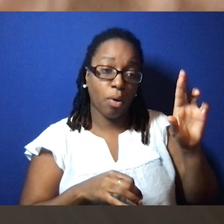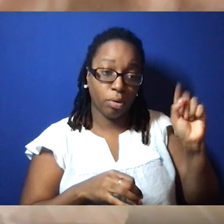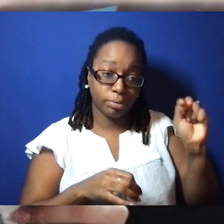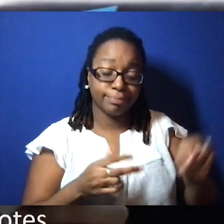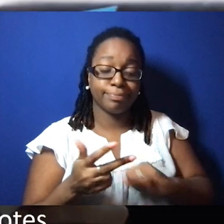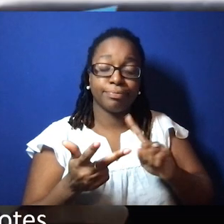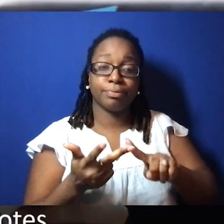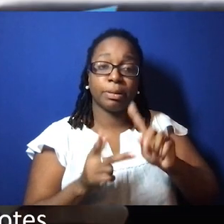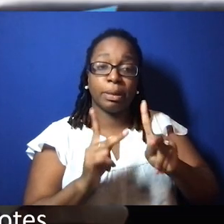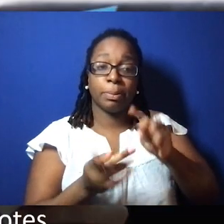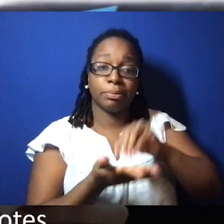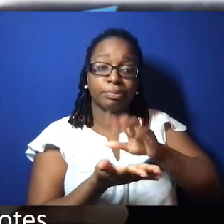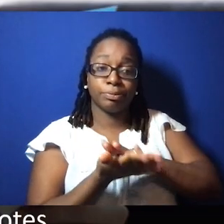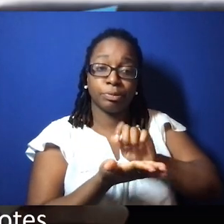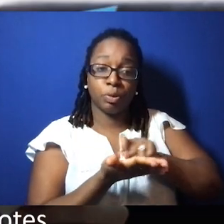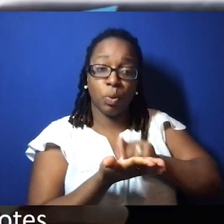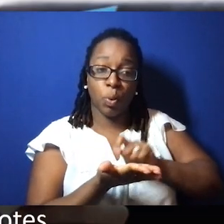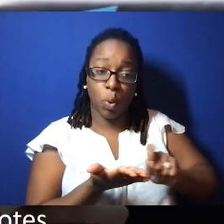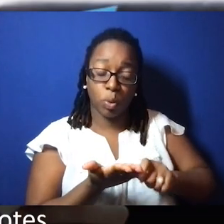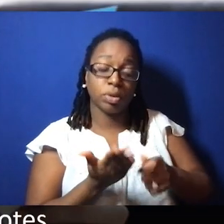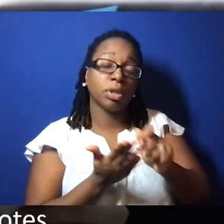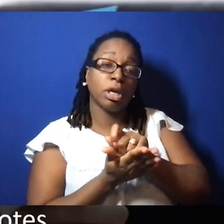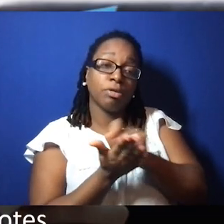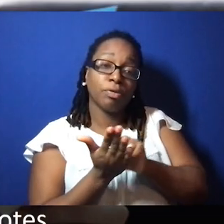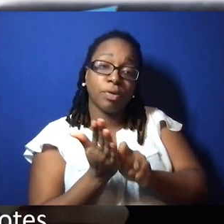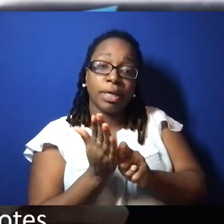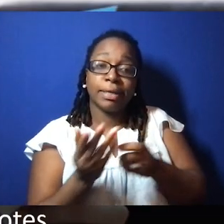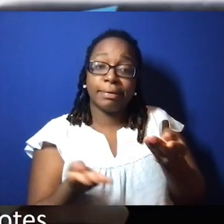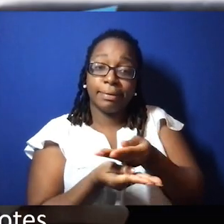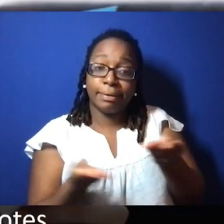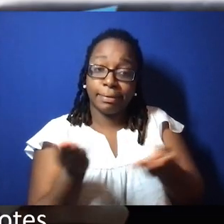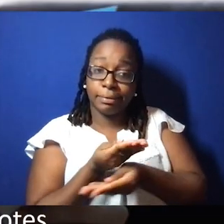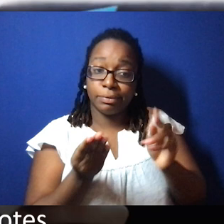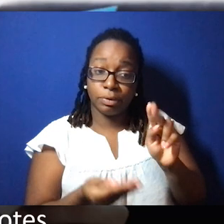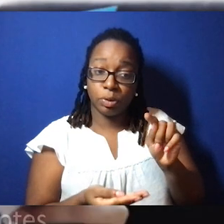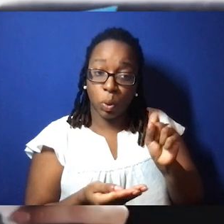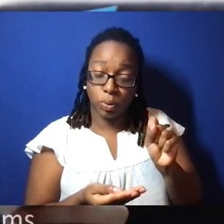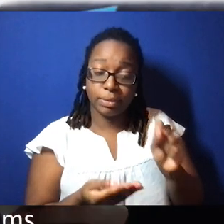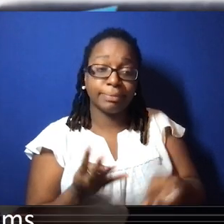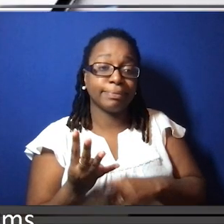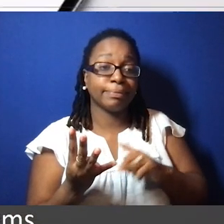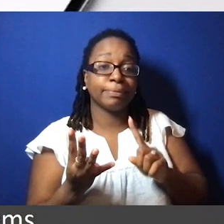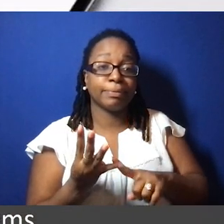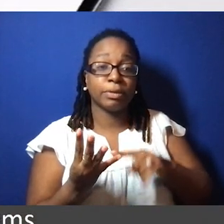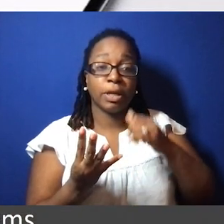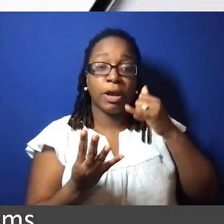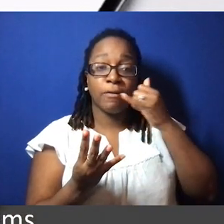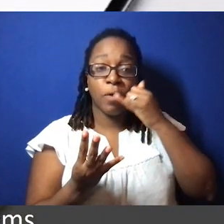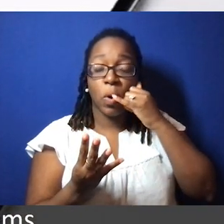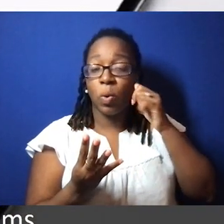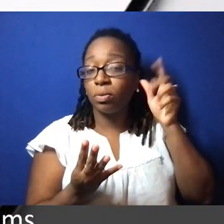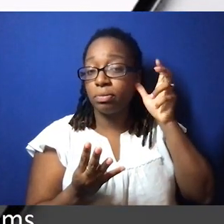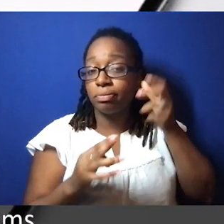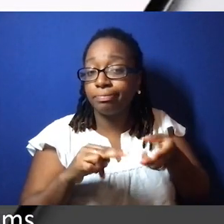CART, note takers, written materials or exchange of written notes, telephone